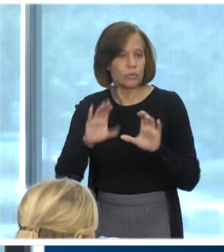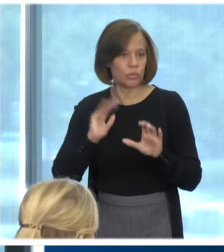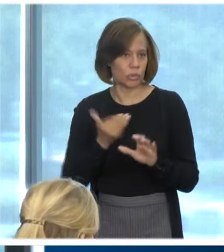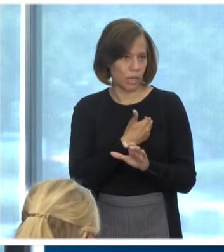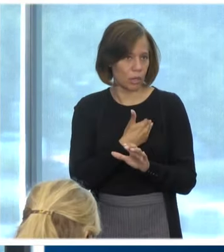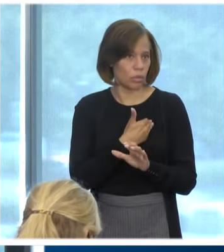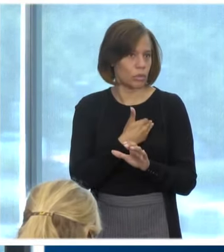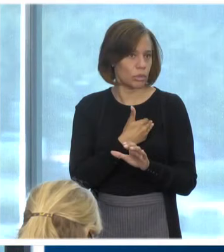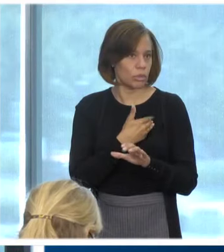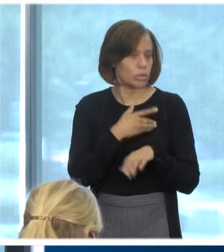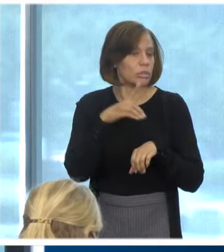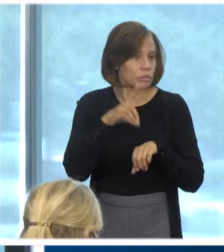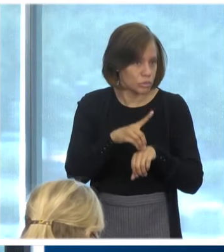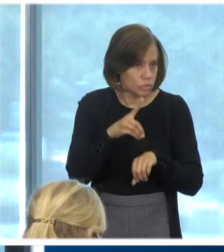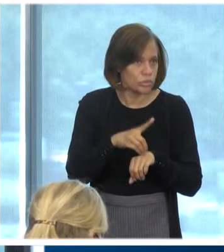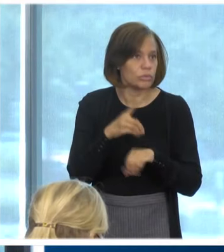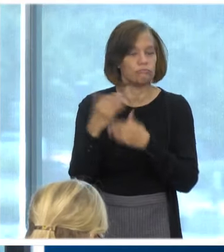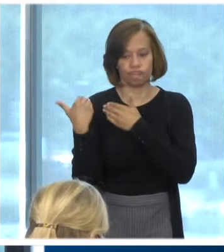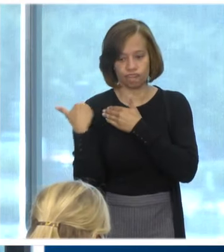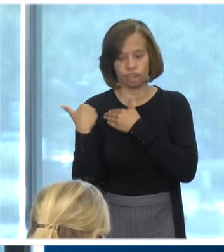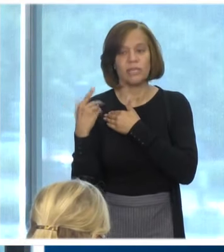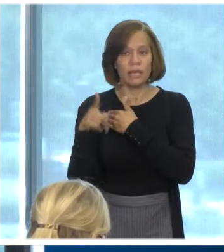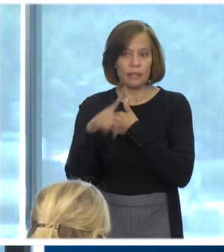an investigation and accountability.